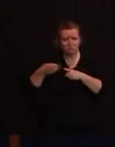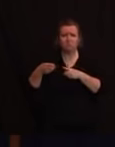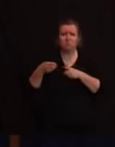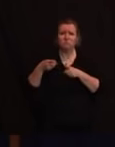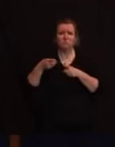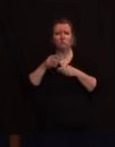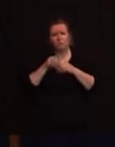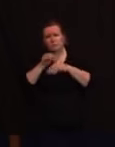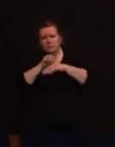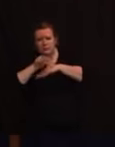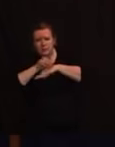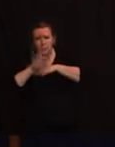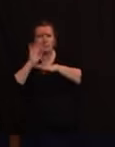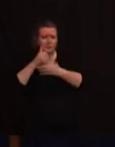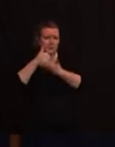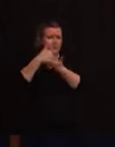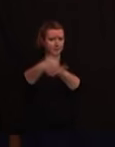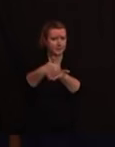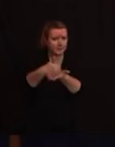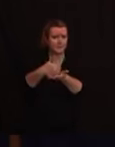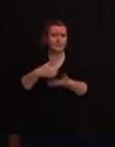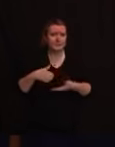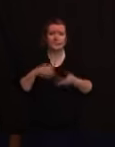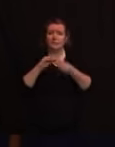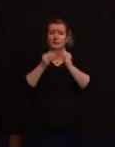someone you love at